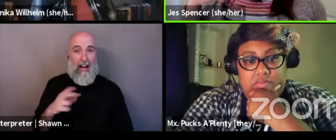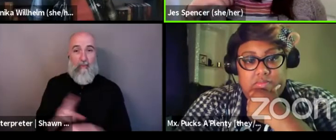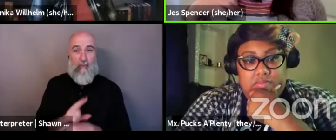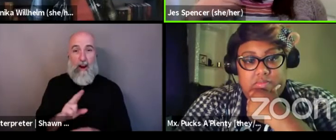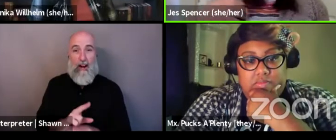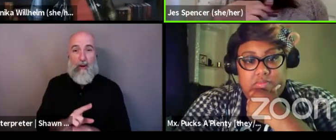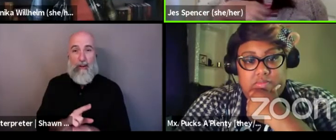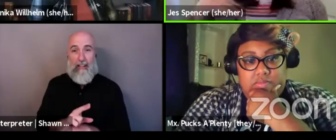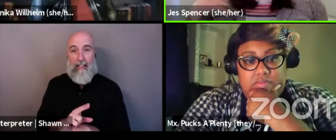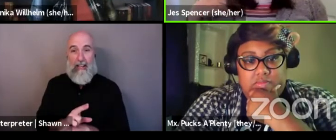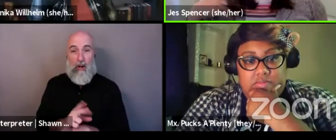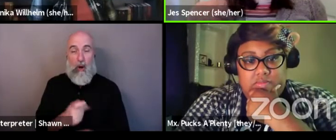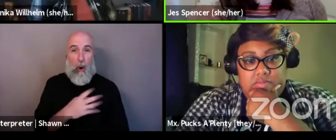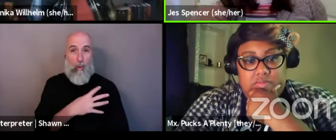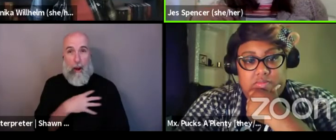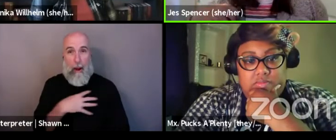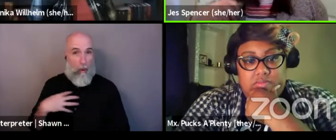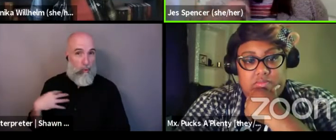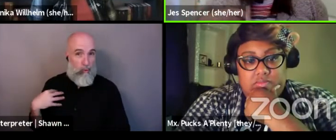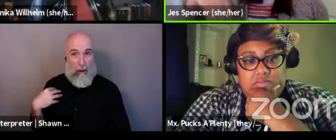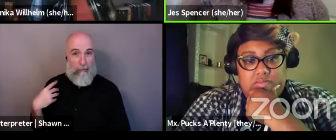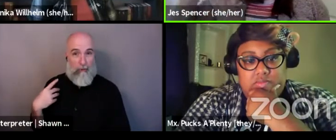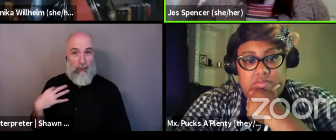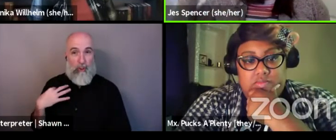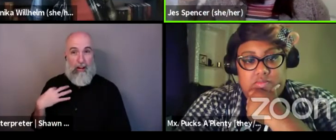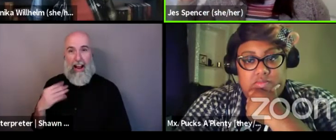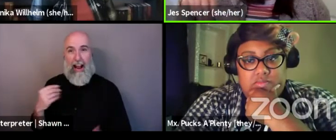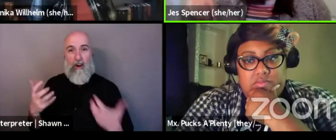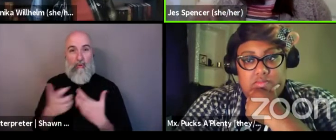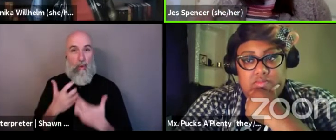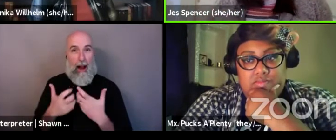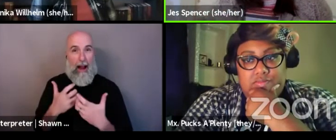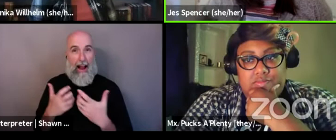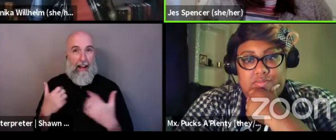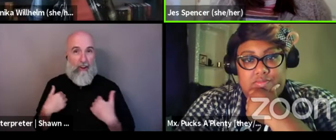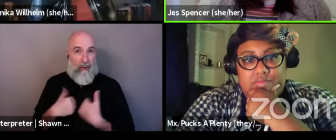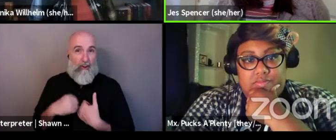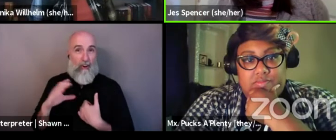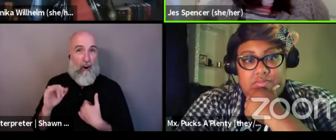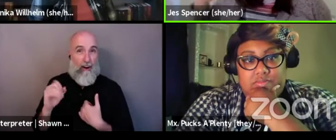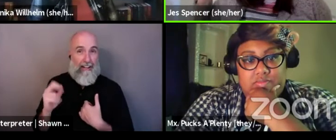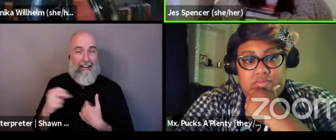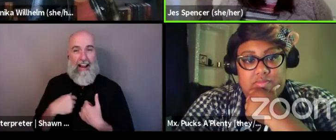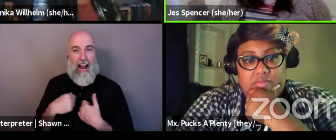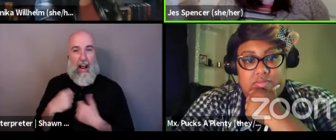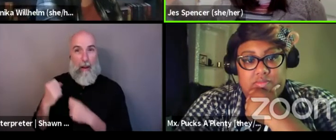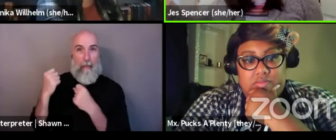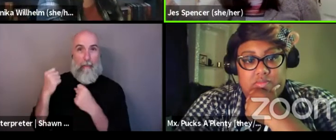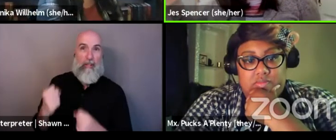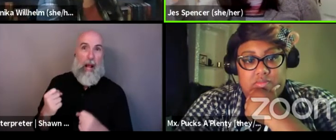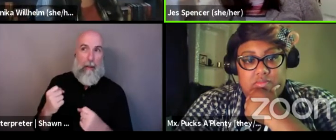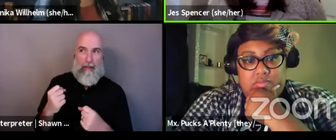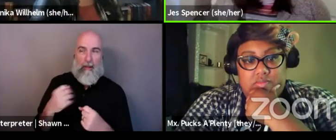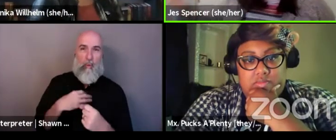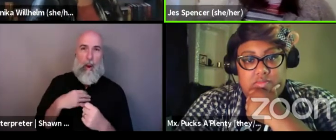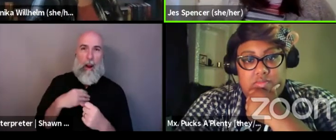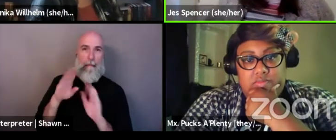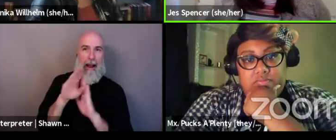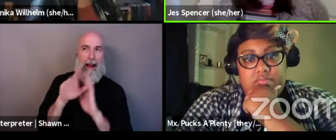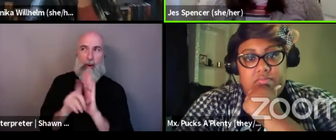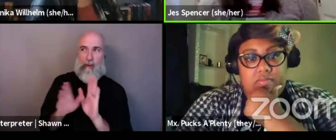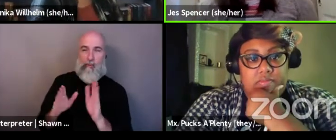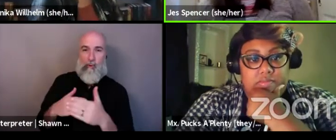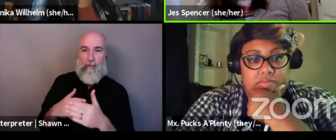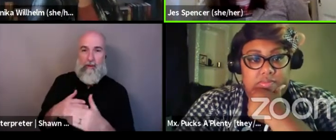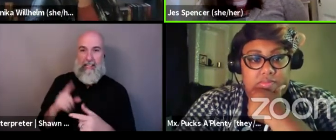a rainbow striped shirt and a gray cardigan, and I'm in a predominantly white background room